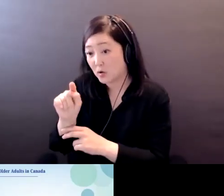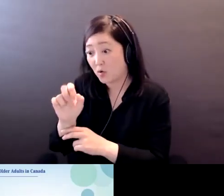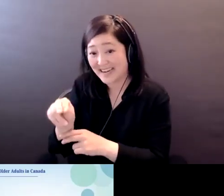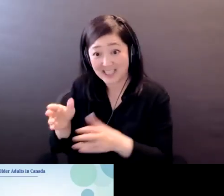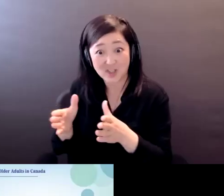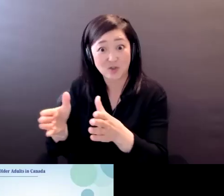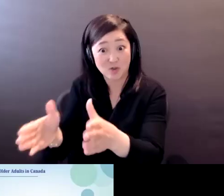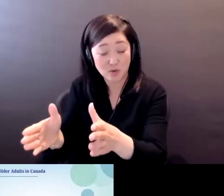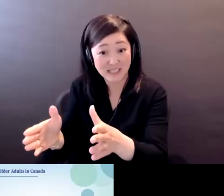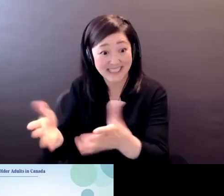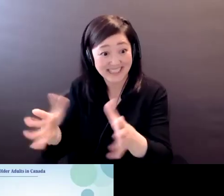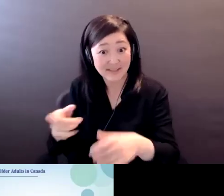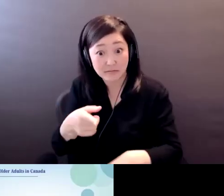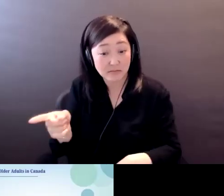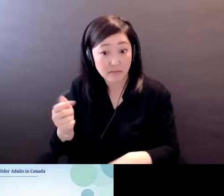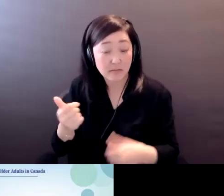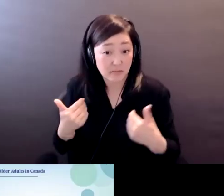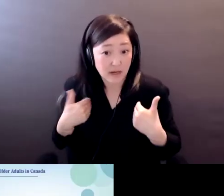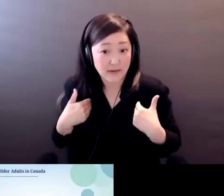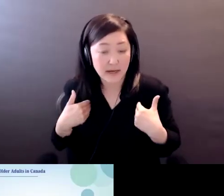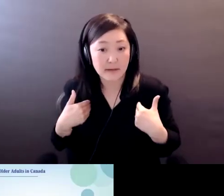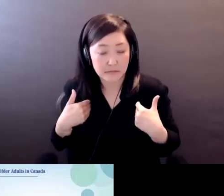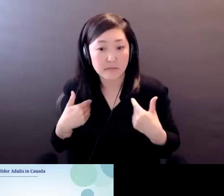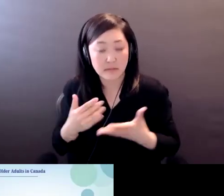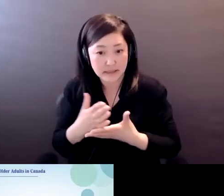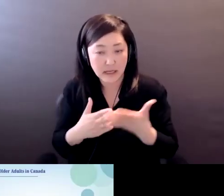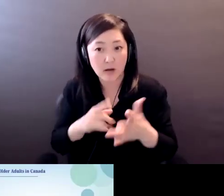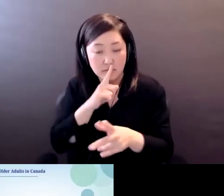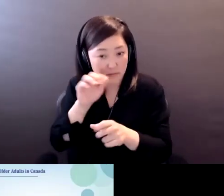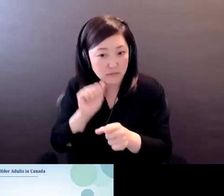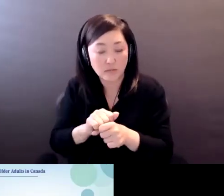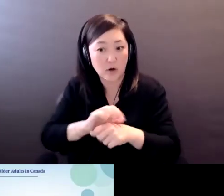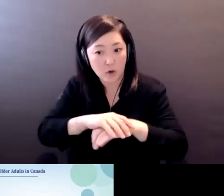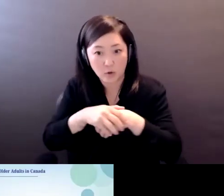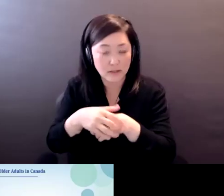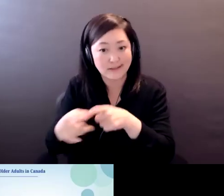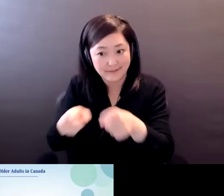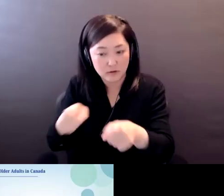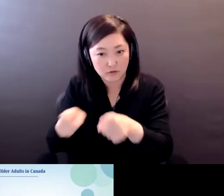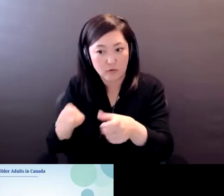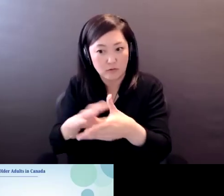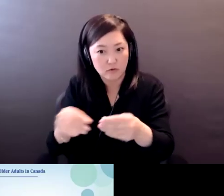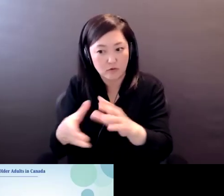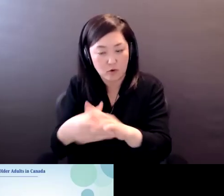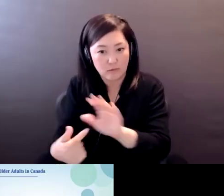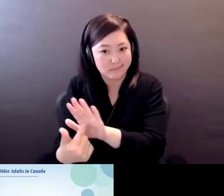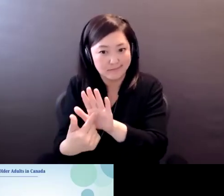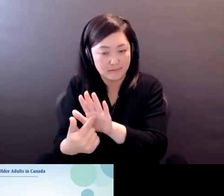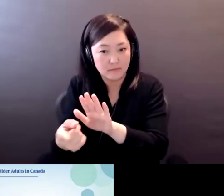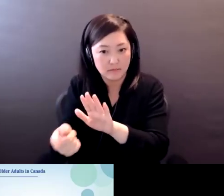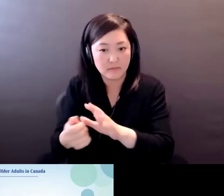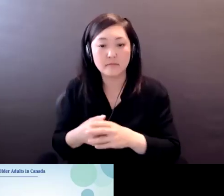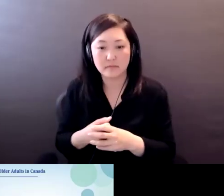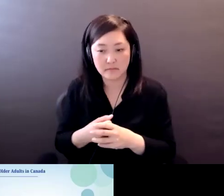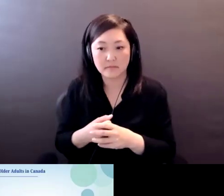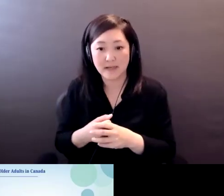have actually had a couple of very vivid, very realistic coercive control storylines. And when they have at the moment does